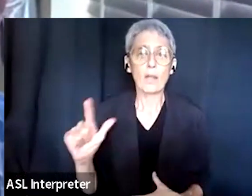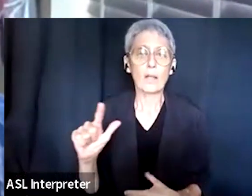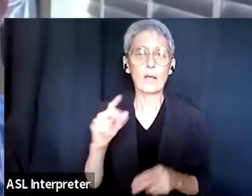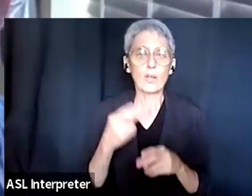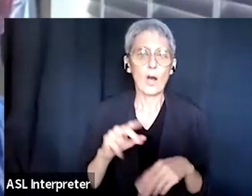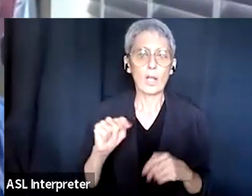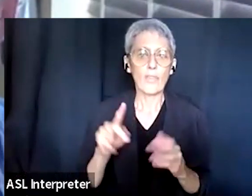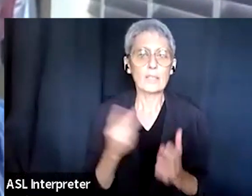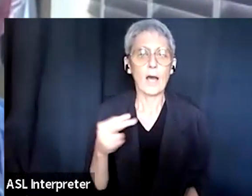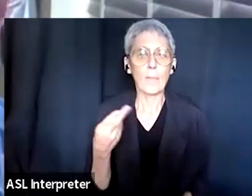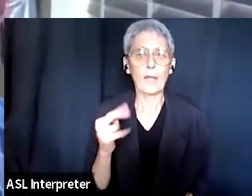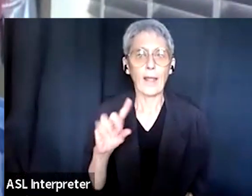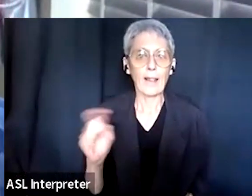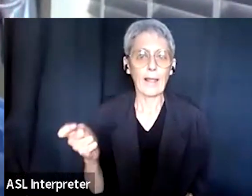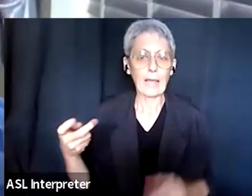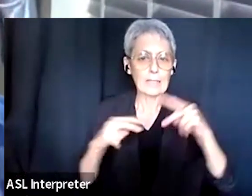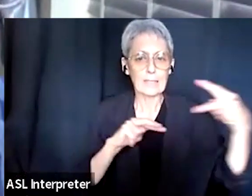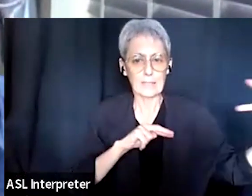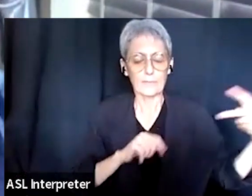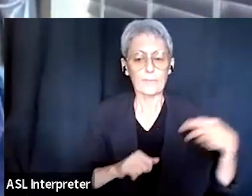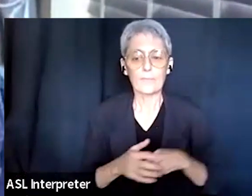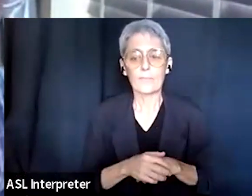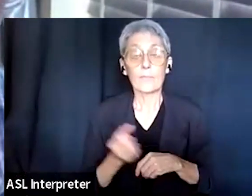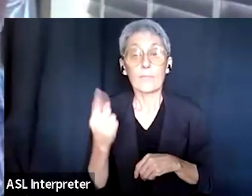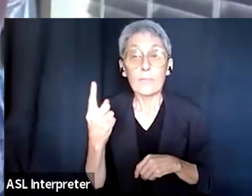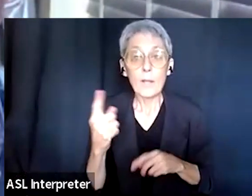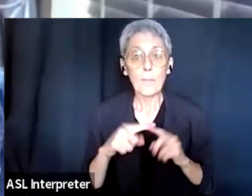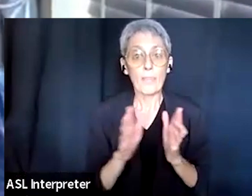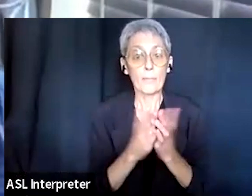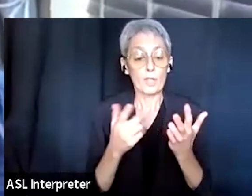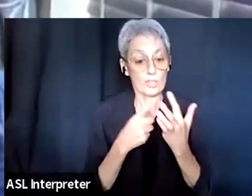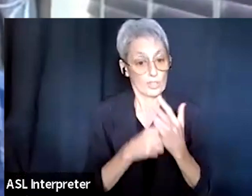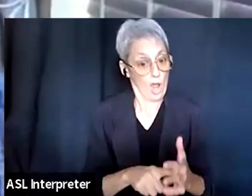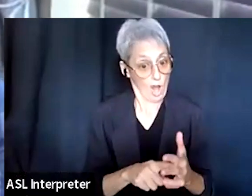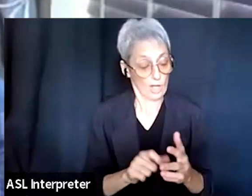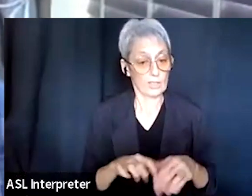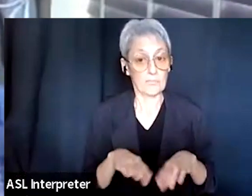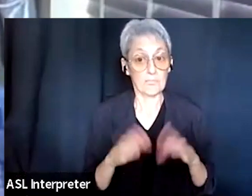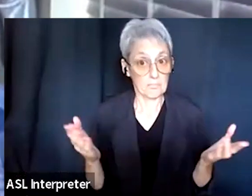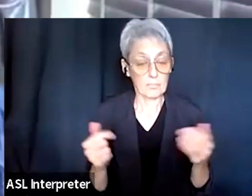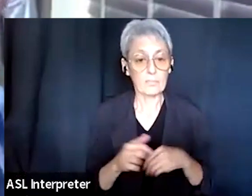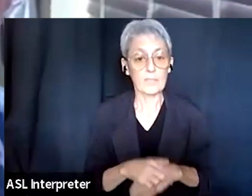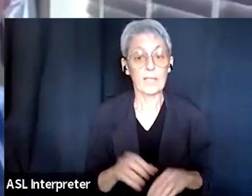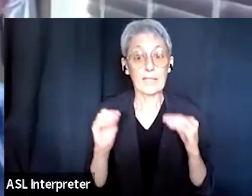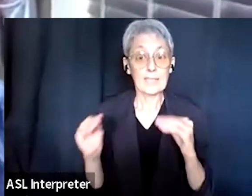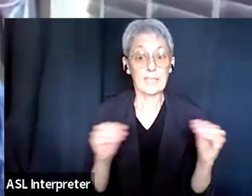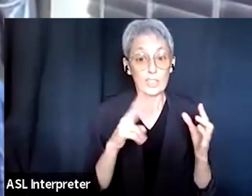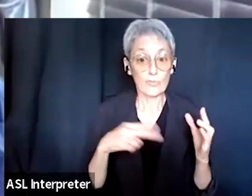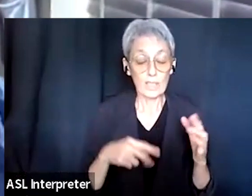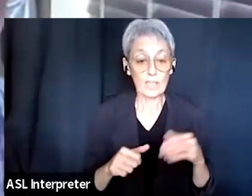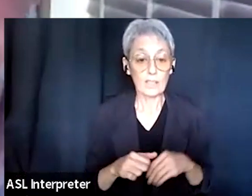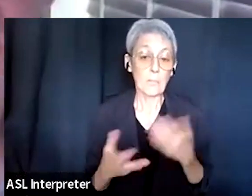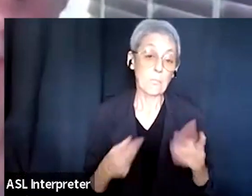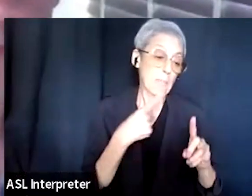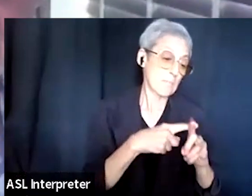we start the book with the recognition that the teaching of reading, for good or for bad, has become a political